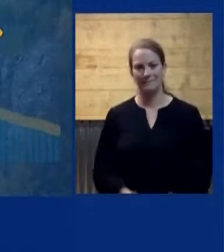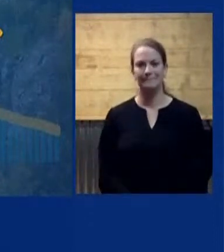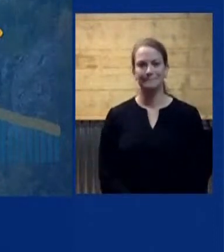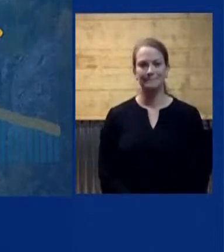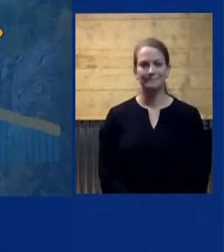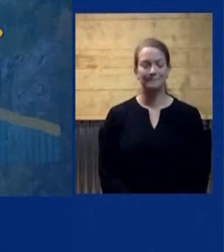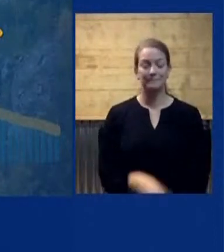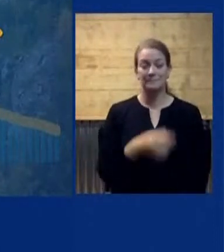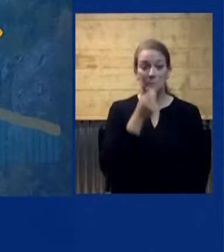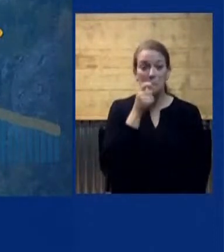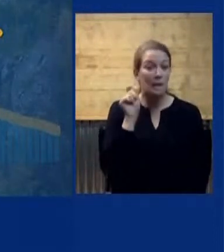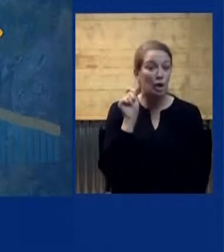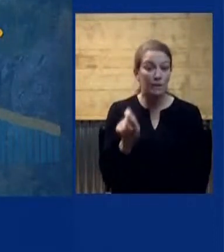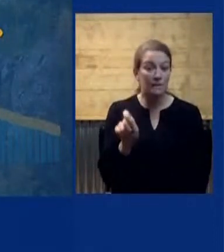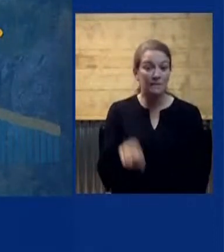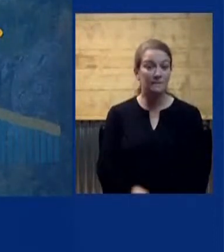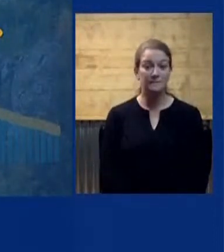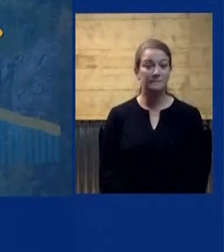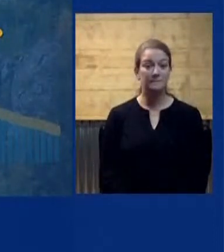Period.